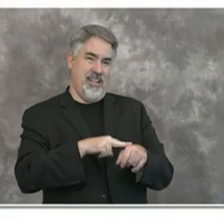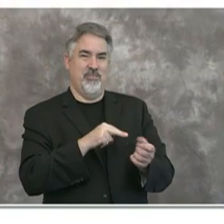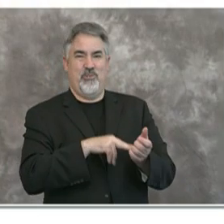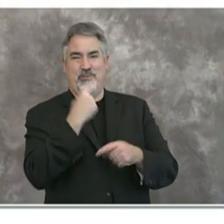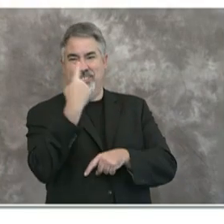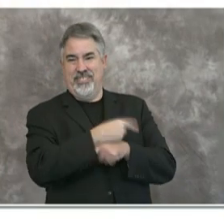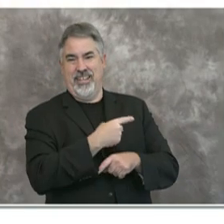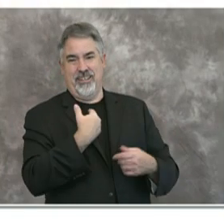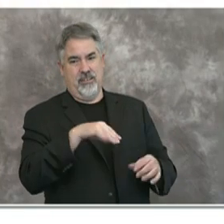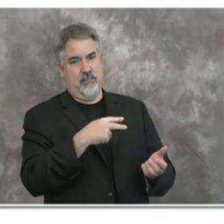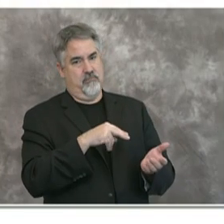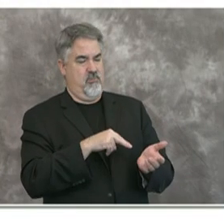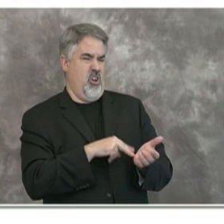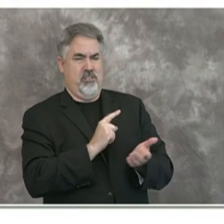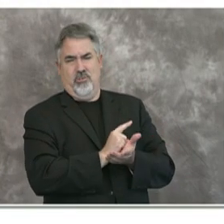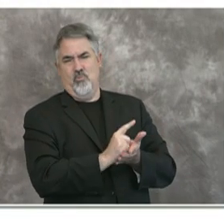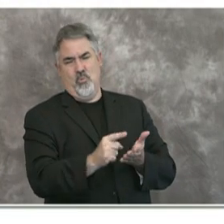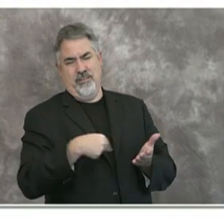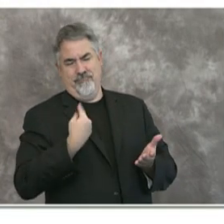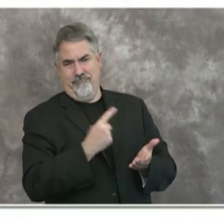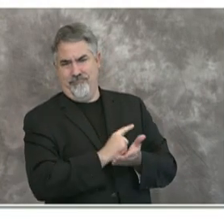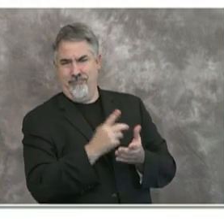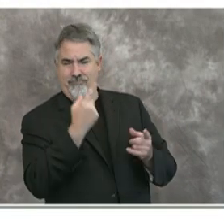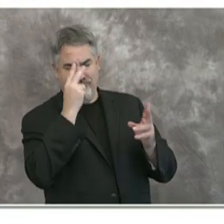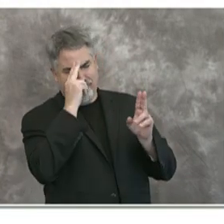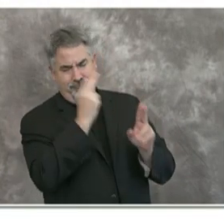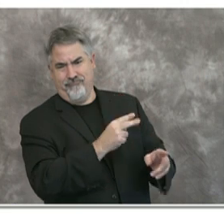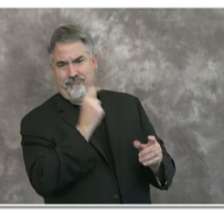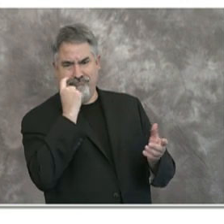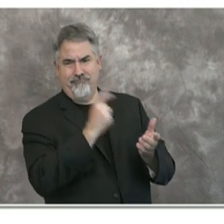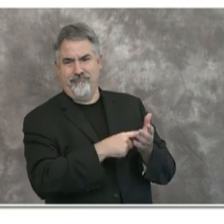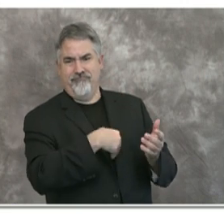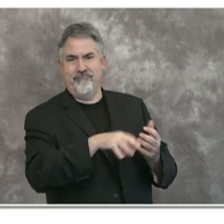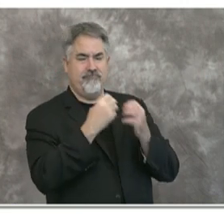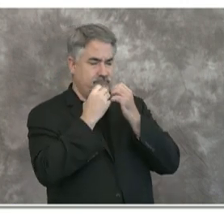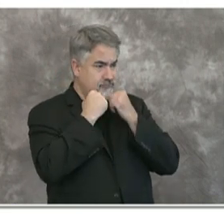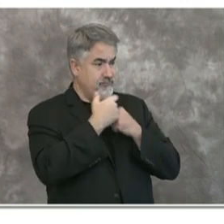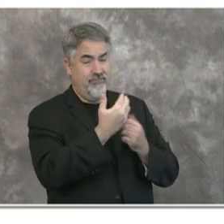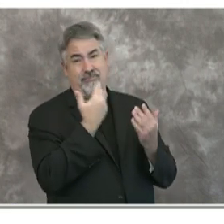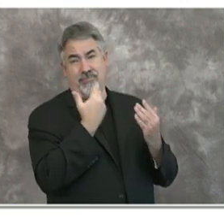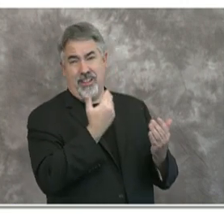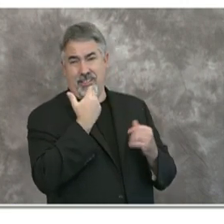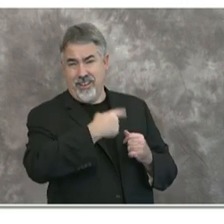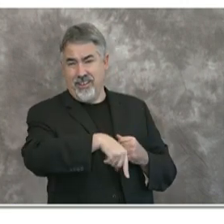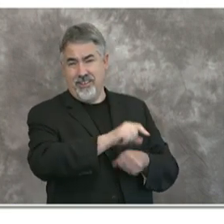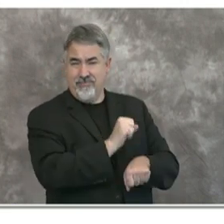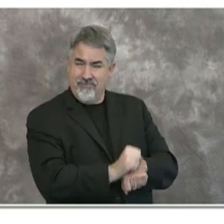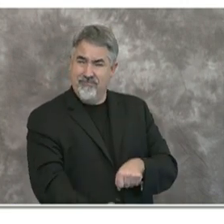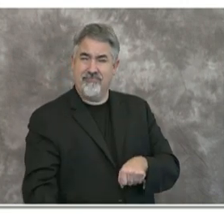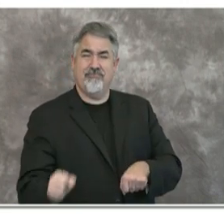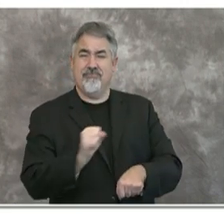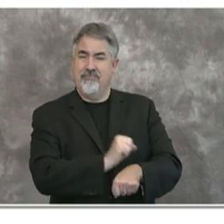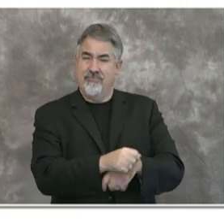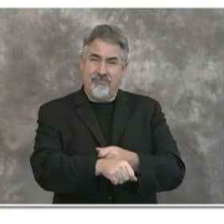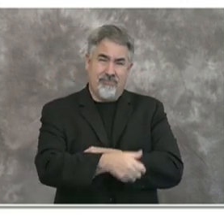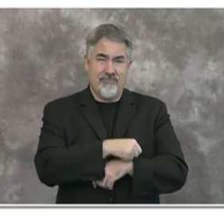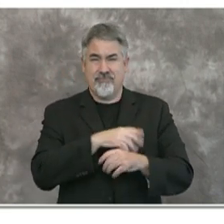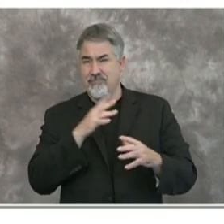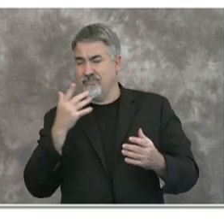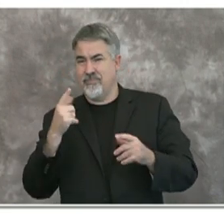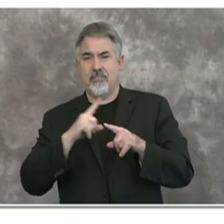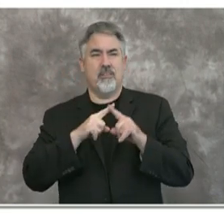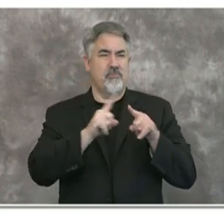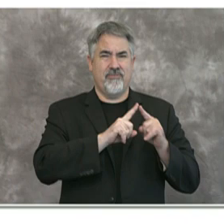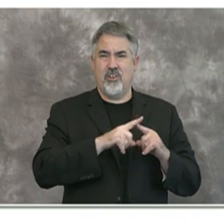ever, we appreciate our nurses, and I want to thank our county public health nurses and nurses in hospitals, community clinics, nursing homes,